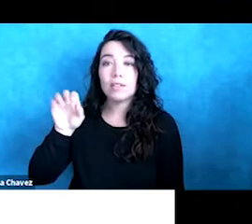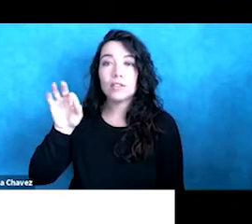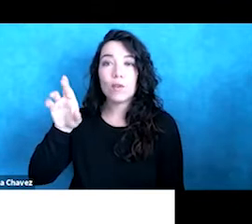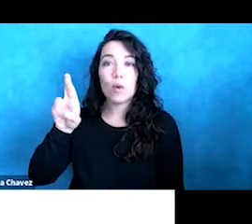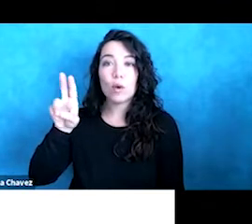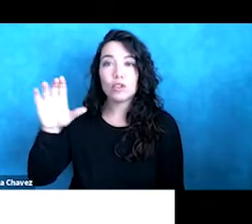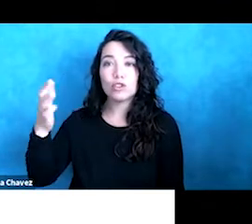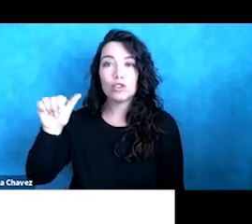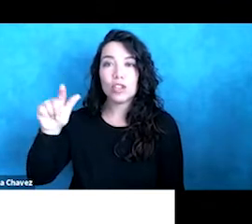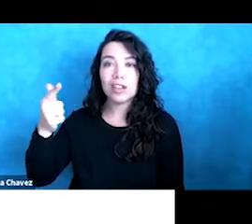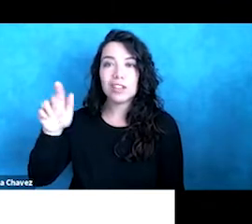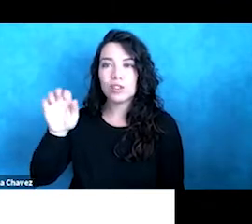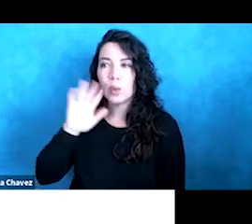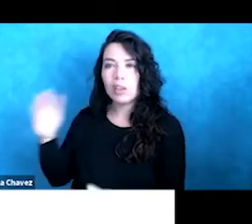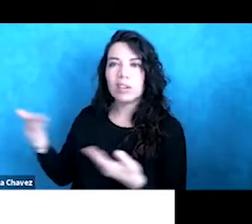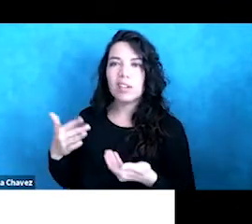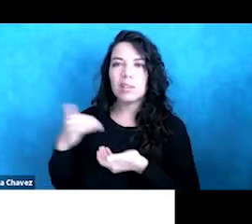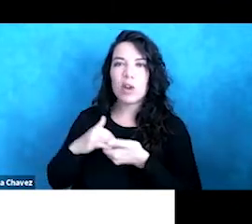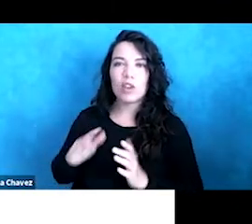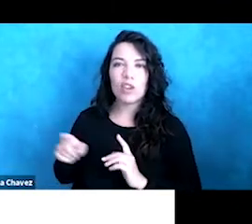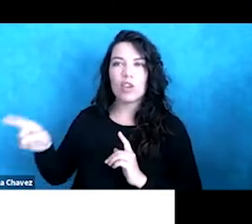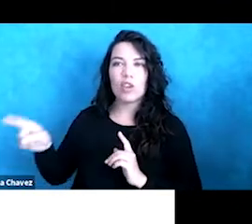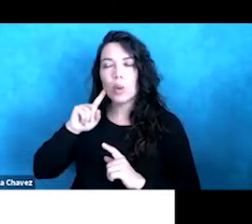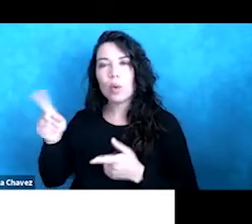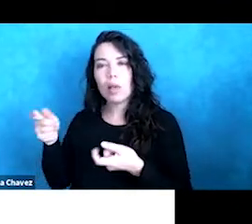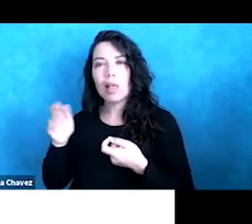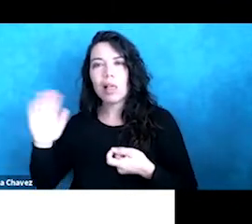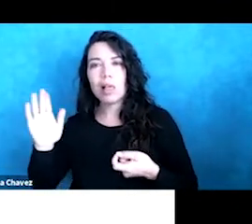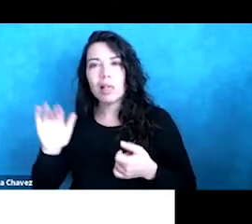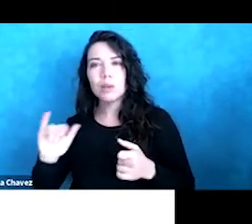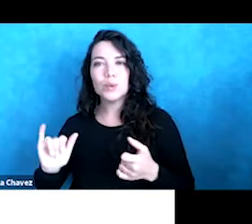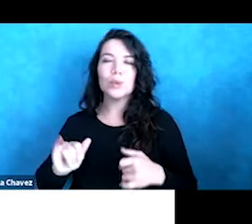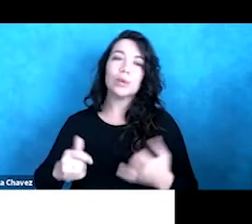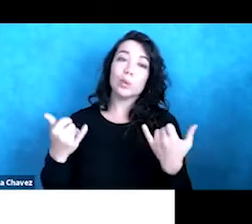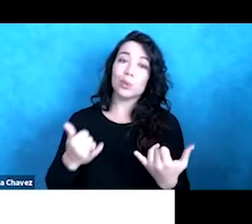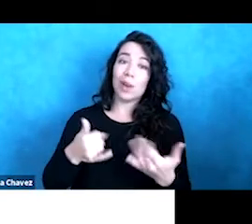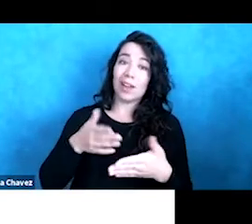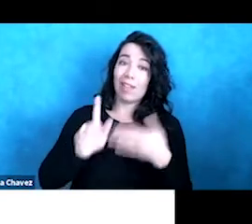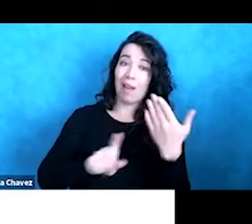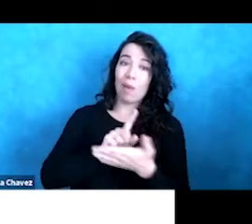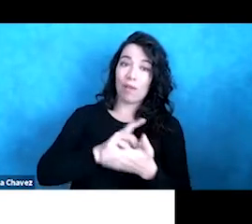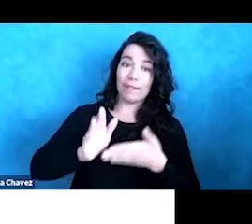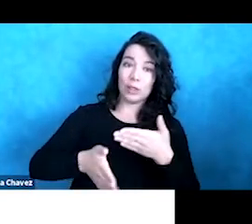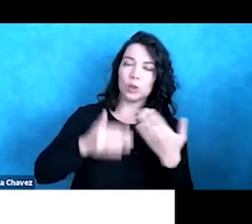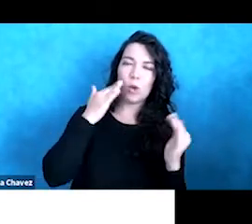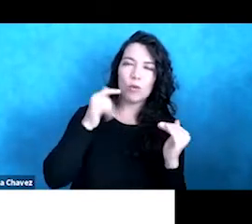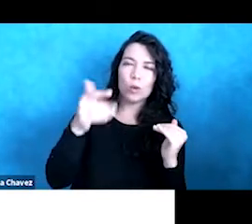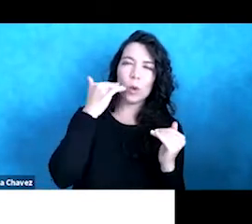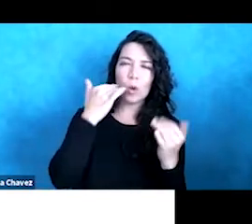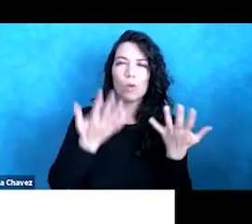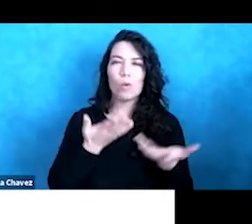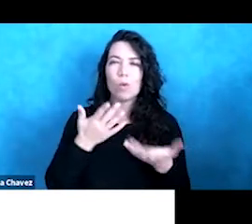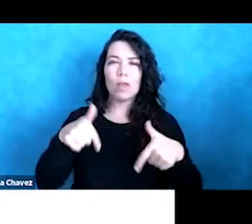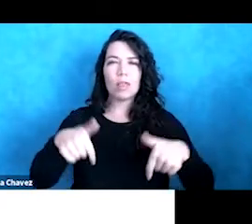of the toolkit. We hope that by the end of the hour with us today, you're familiar with the toolkit and have some ideas on how to start using